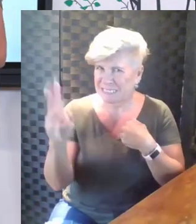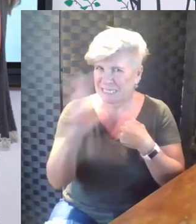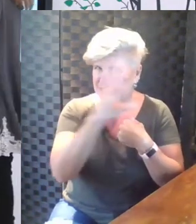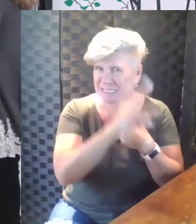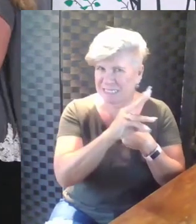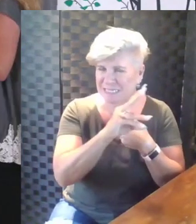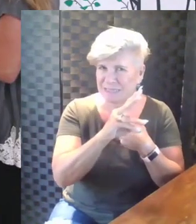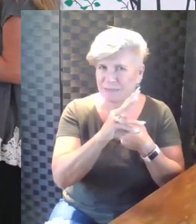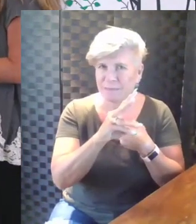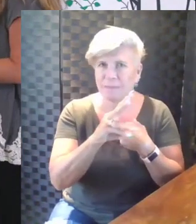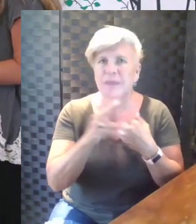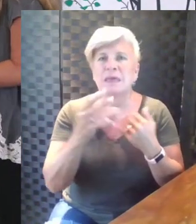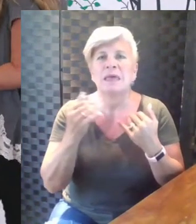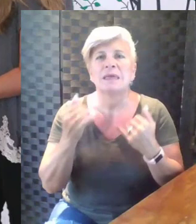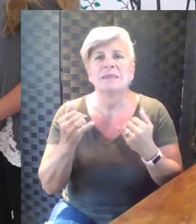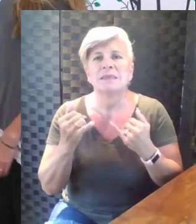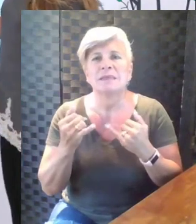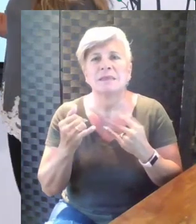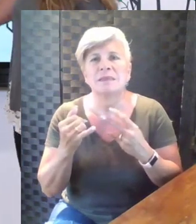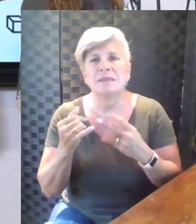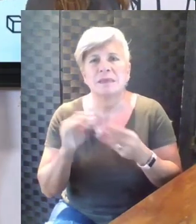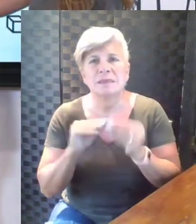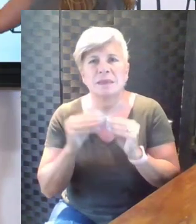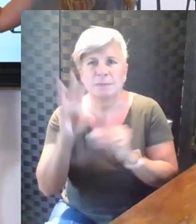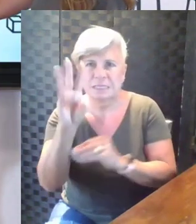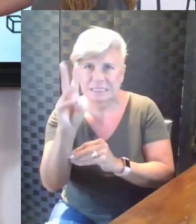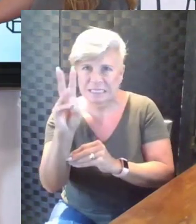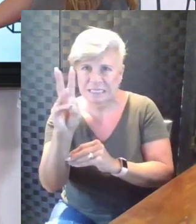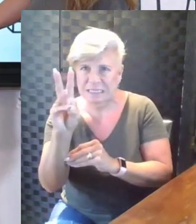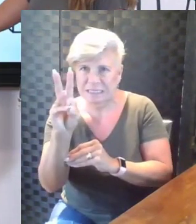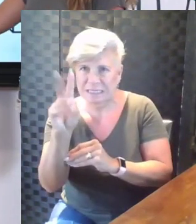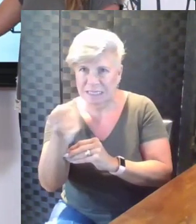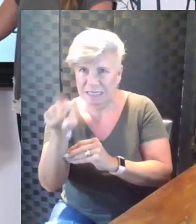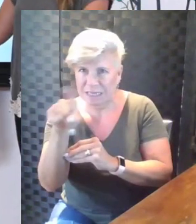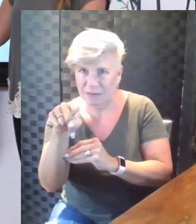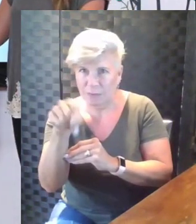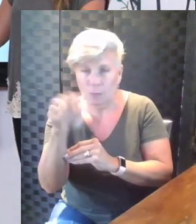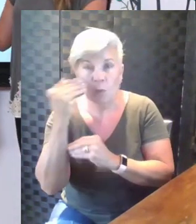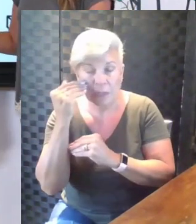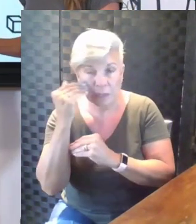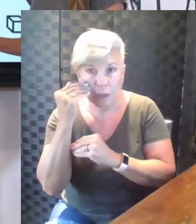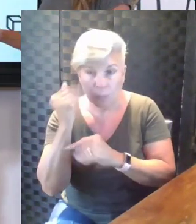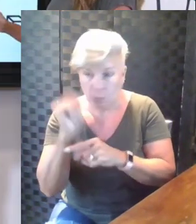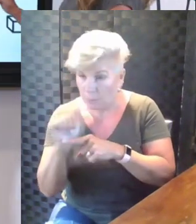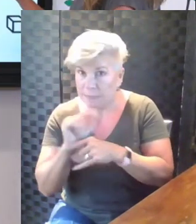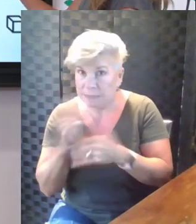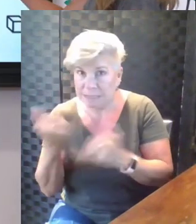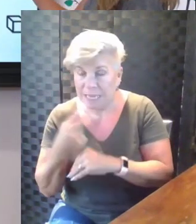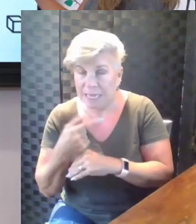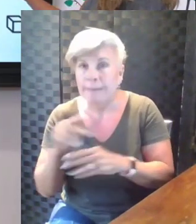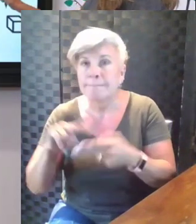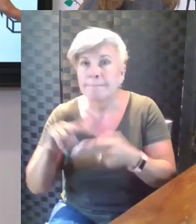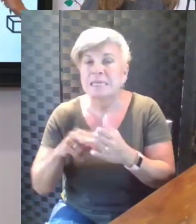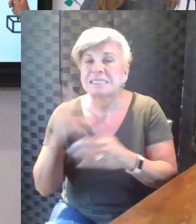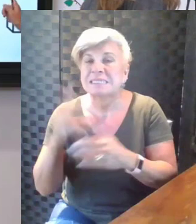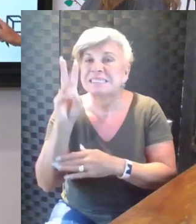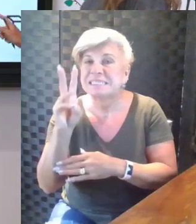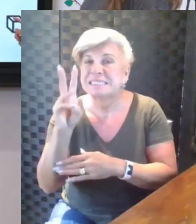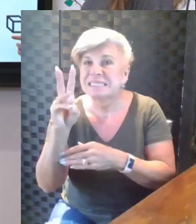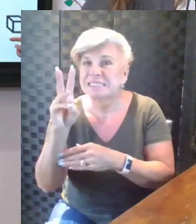6. Now, the number 6 here, we know from what we've practiced today, means